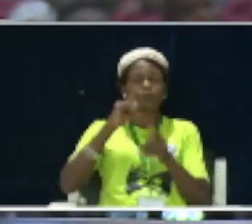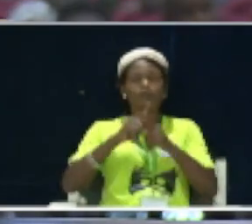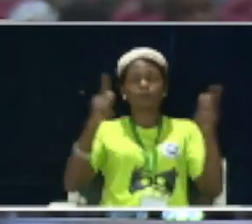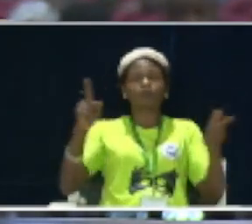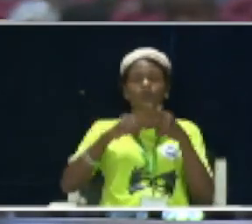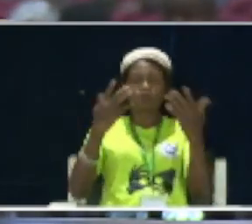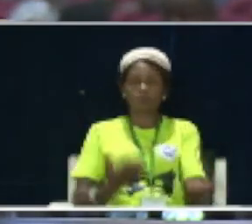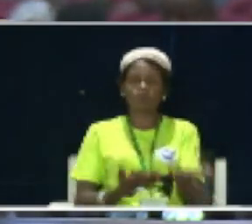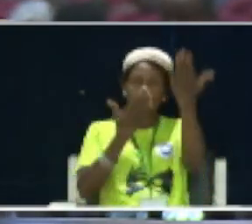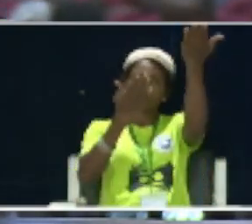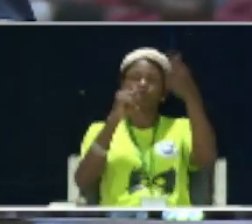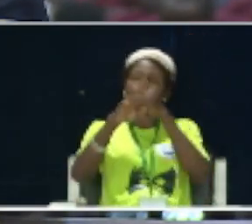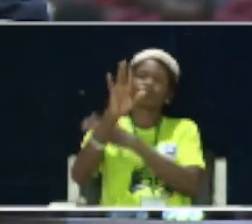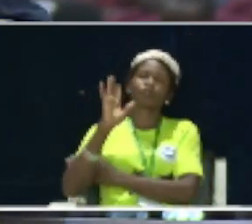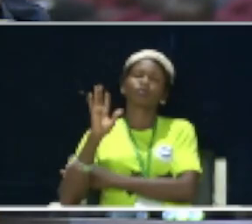to God.